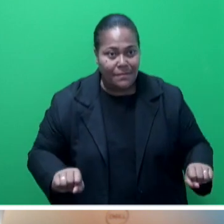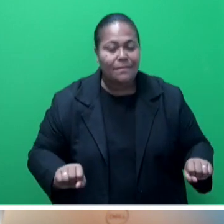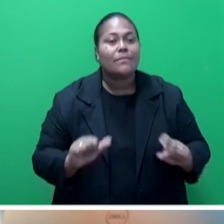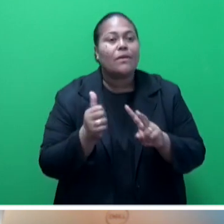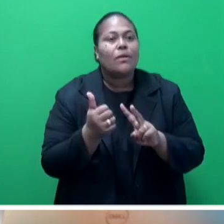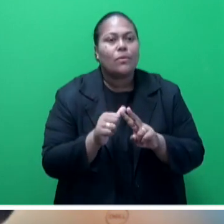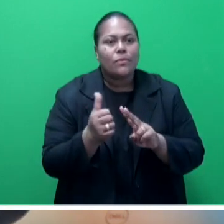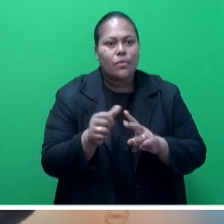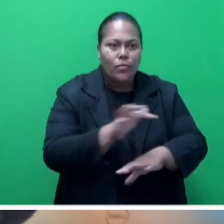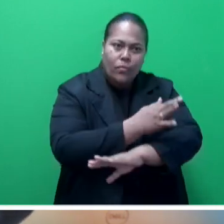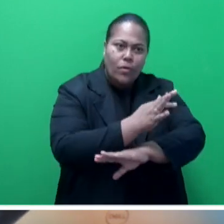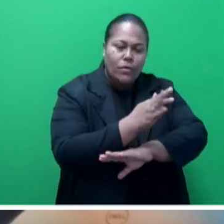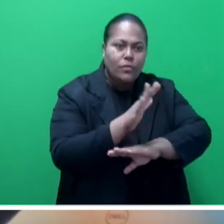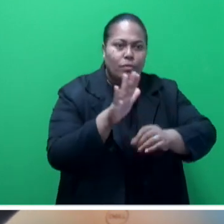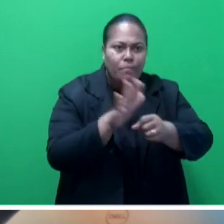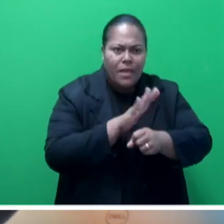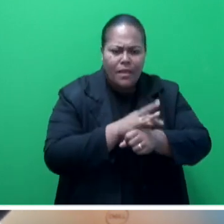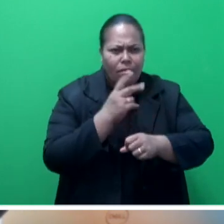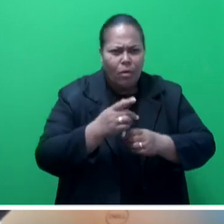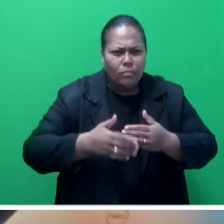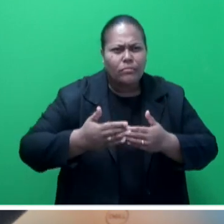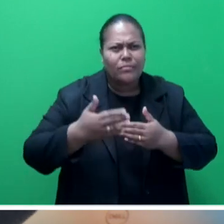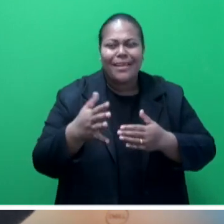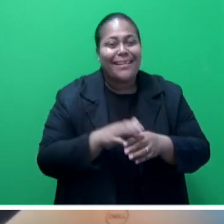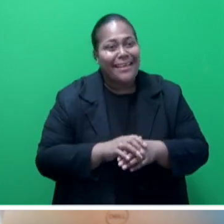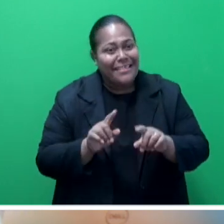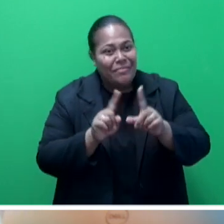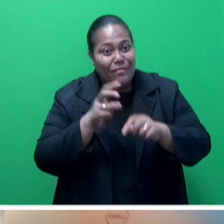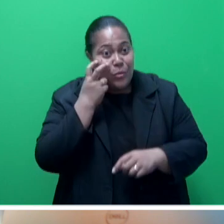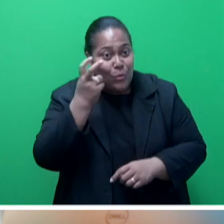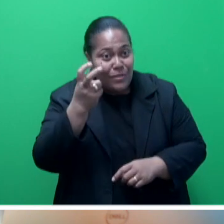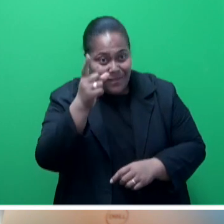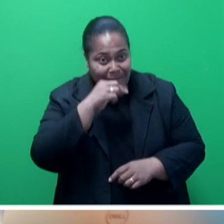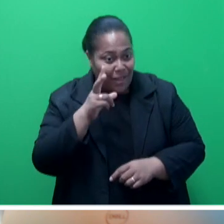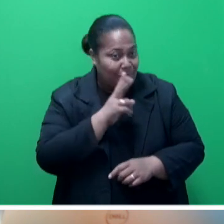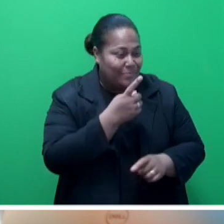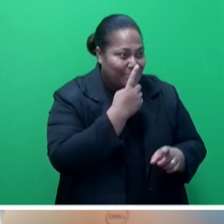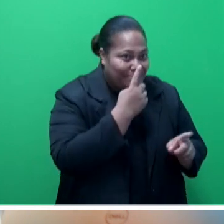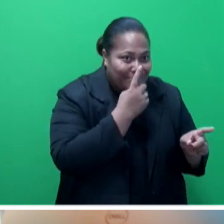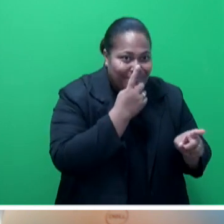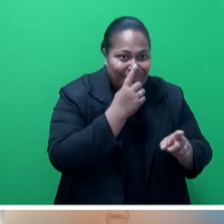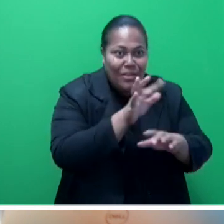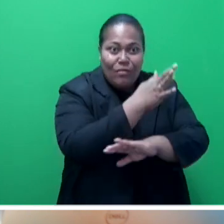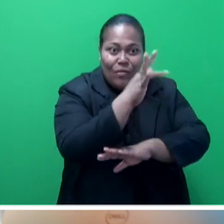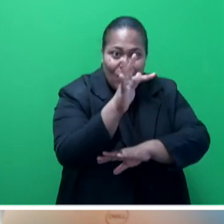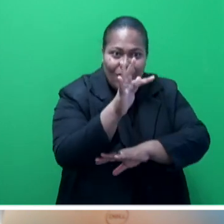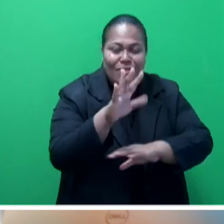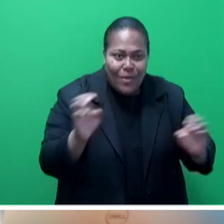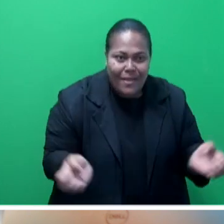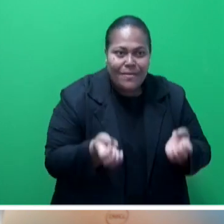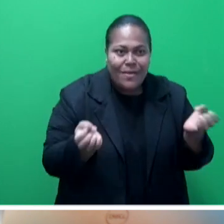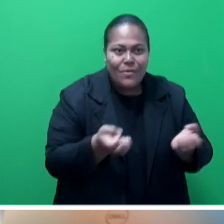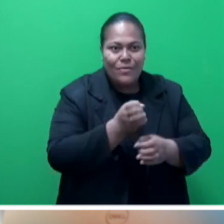ventures as an alternative to forest extraction such as ecotourism, beekeeping, agroforestry, and the establishment